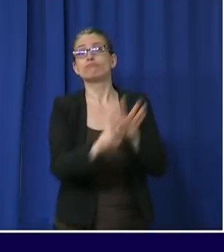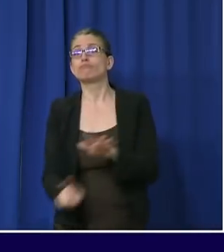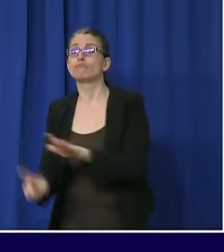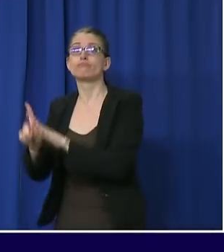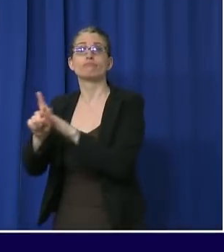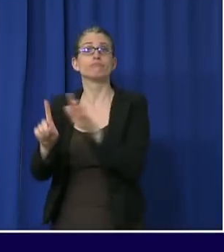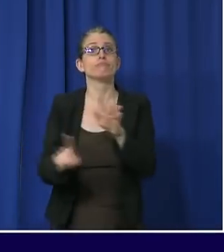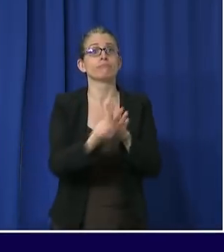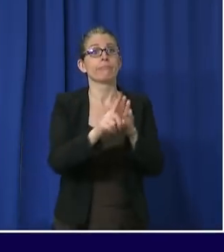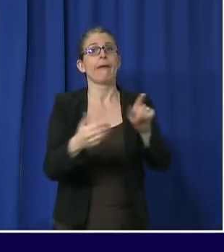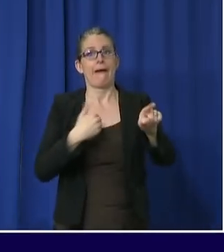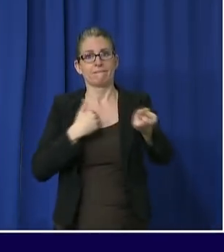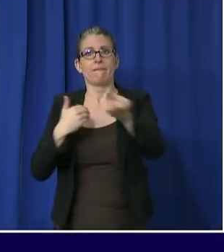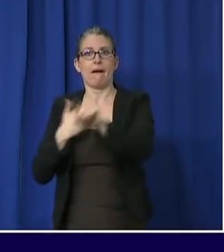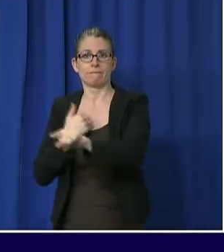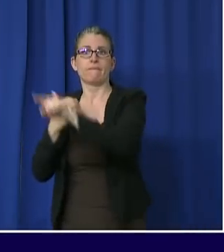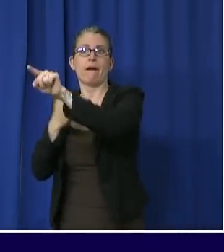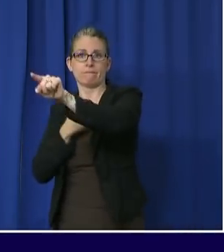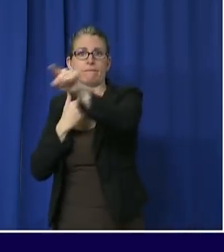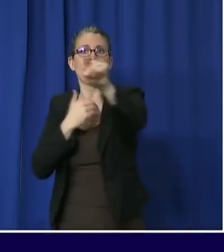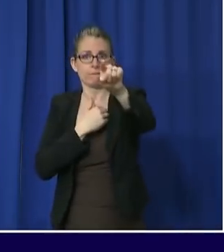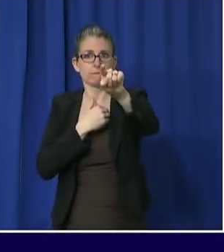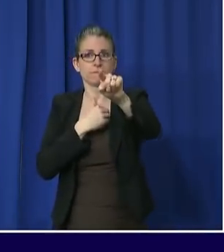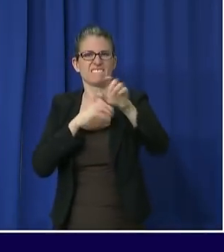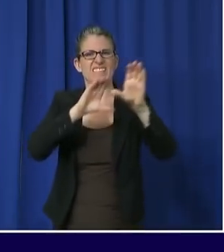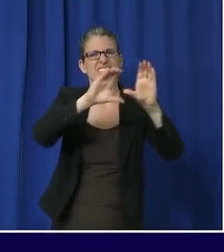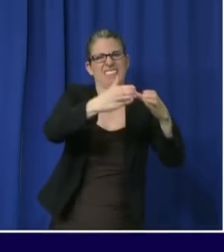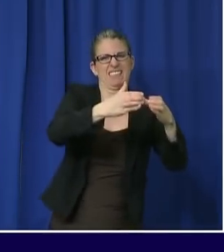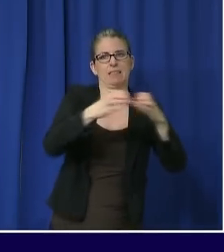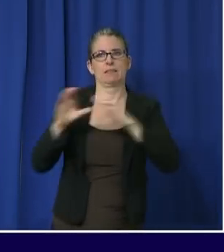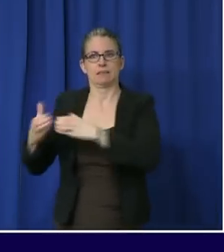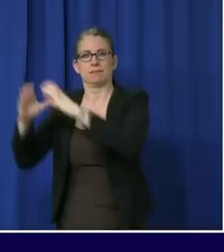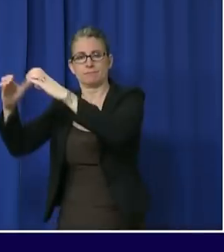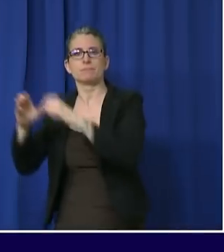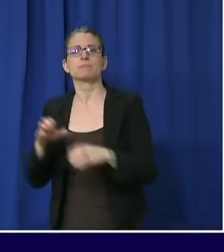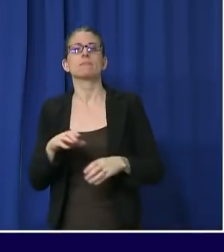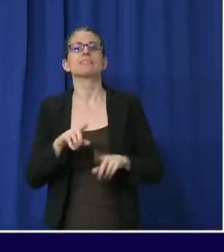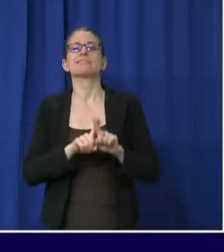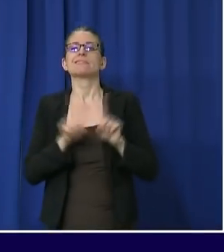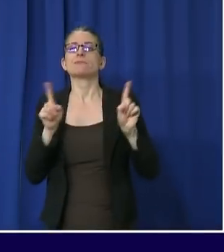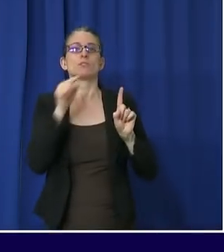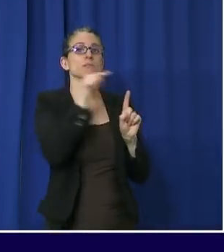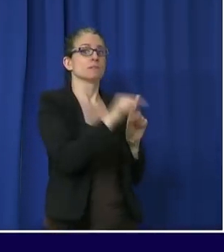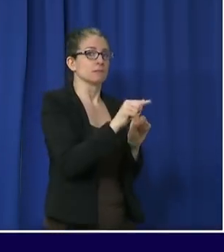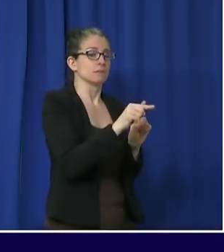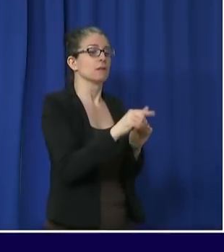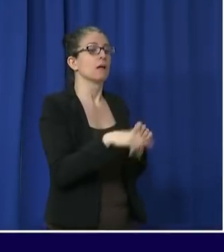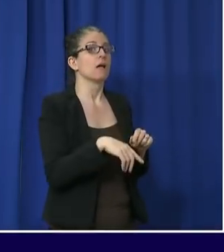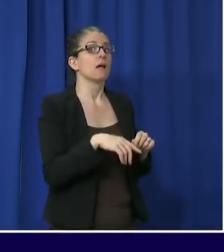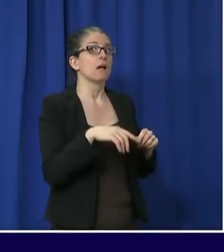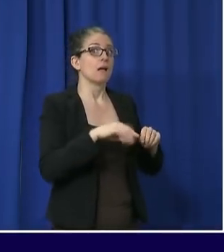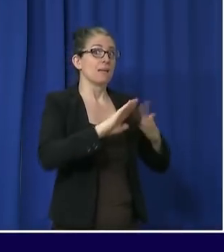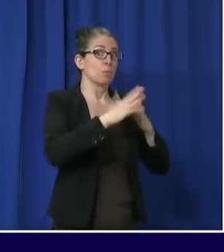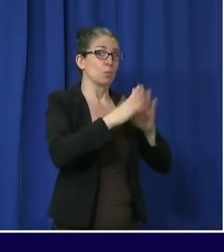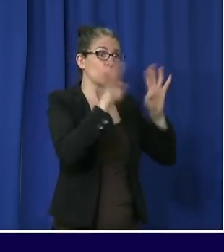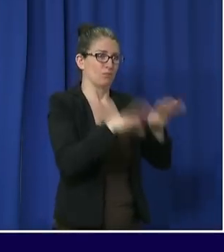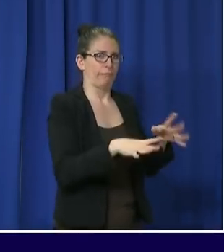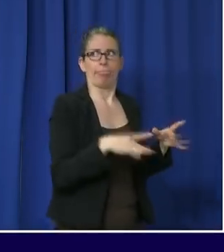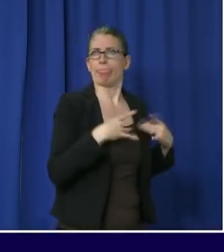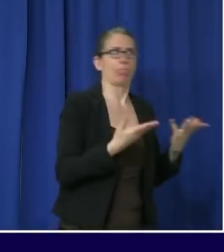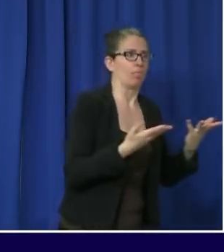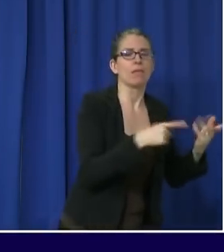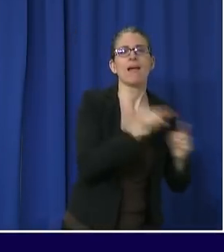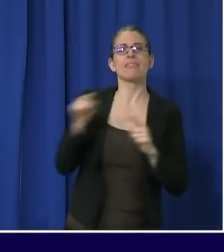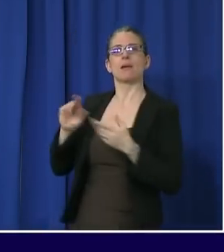settings as opposed to community transmission, or, Megan, I'm going to throw on top of that household transmission as well, between